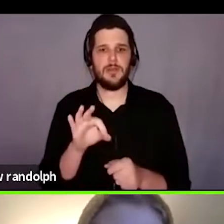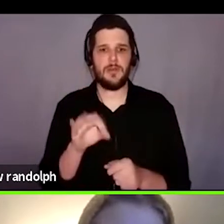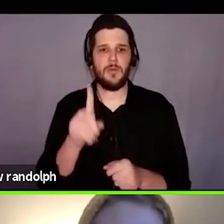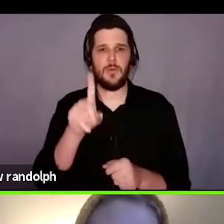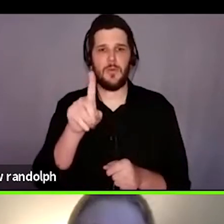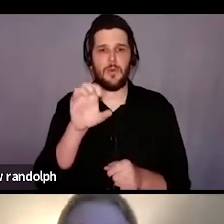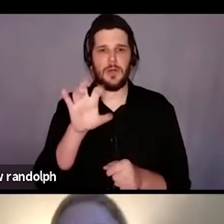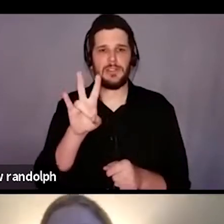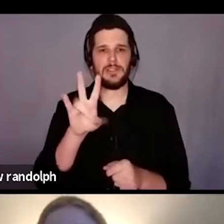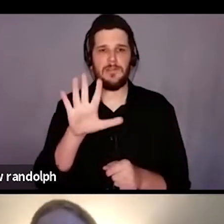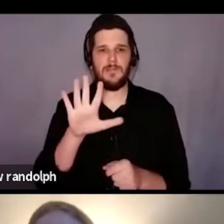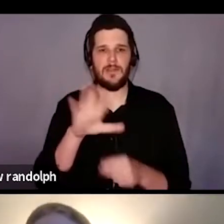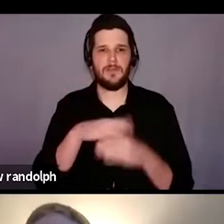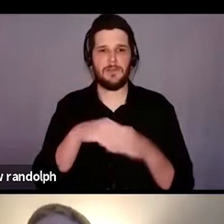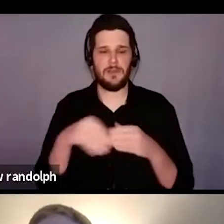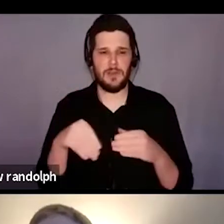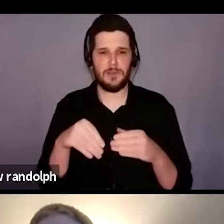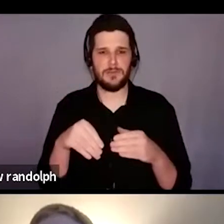$175.